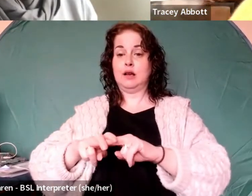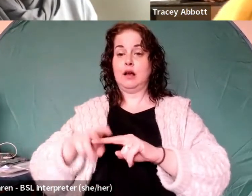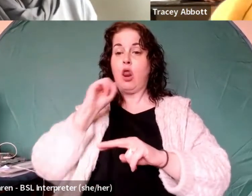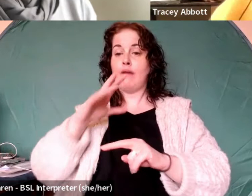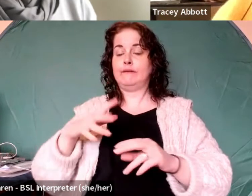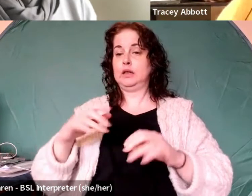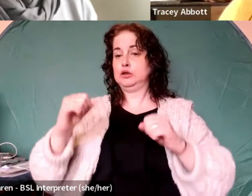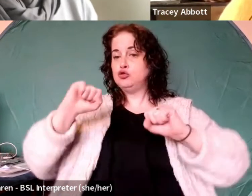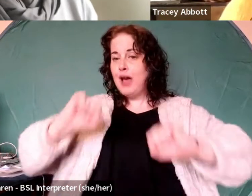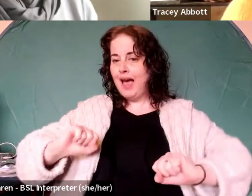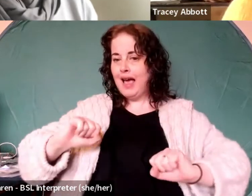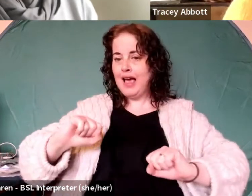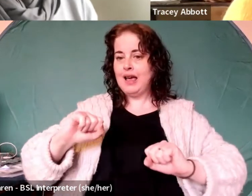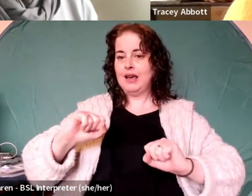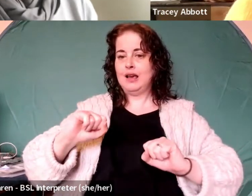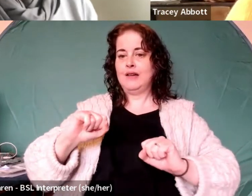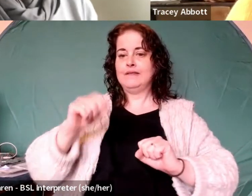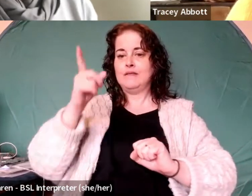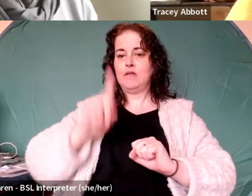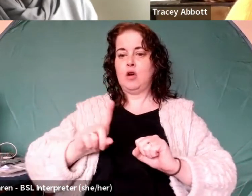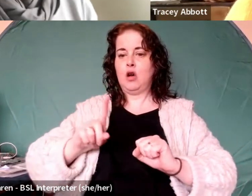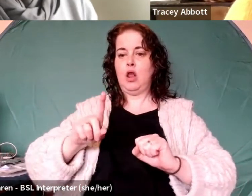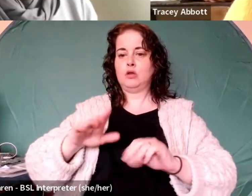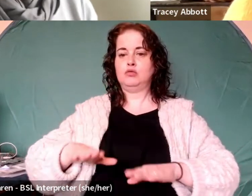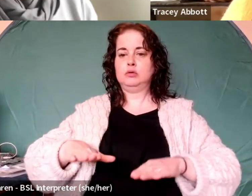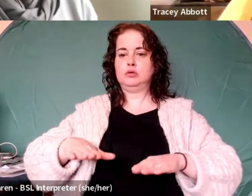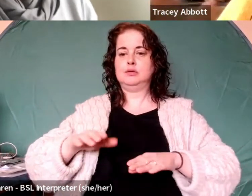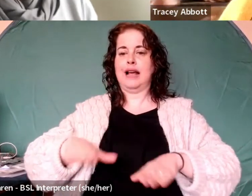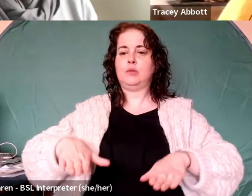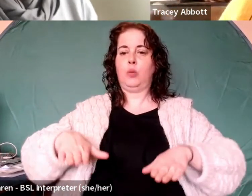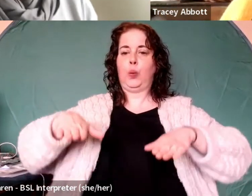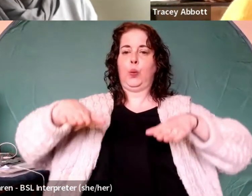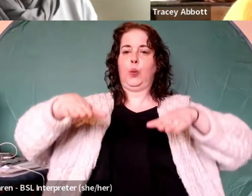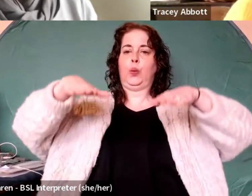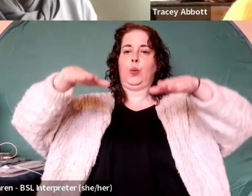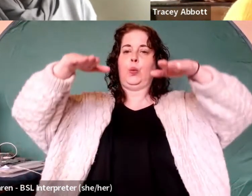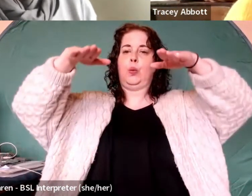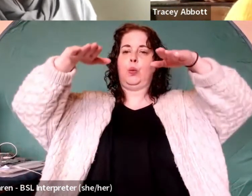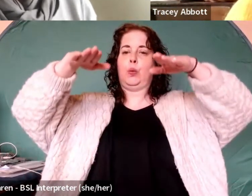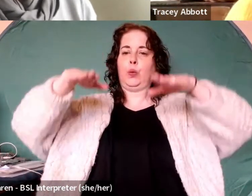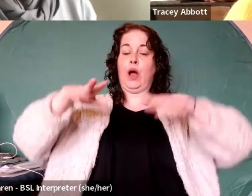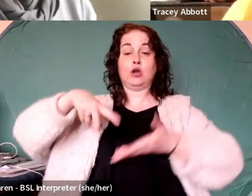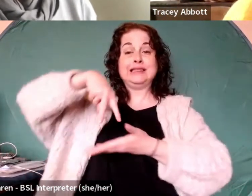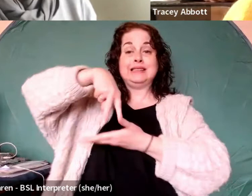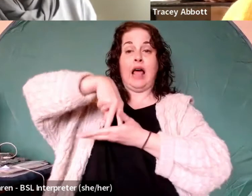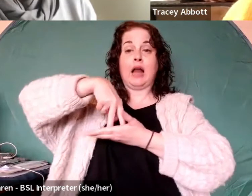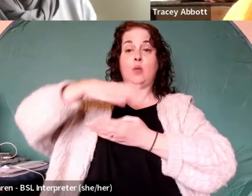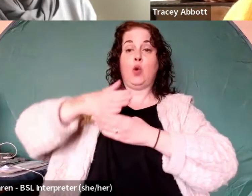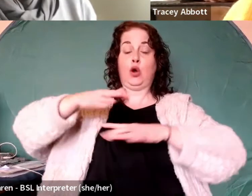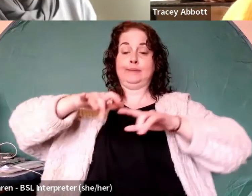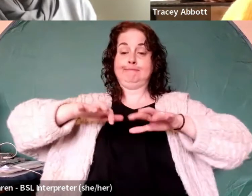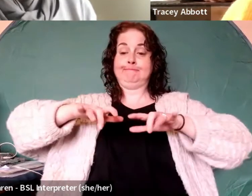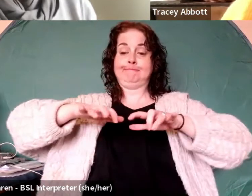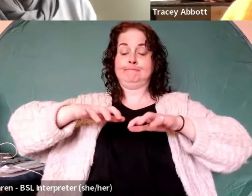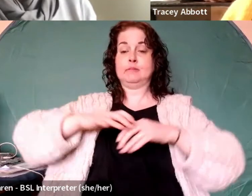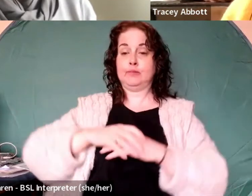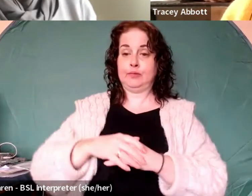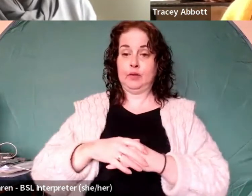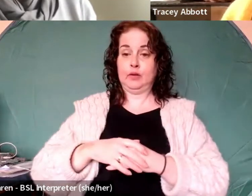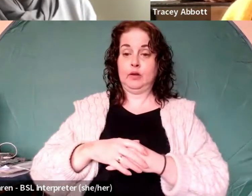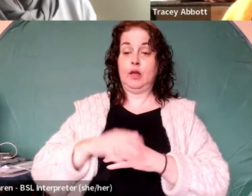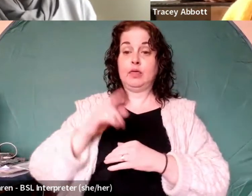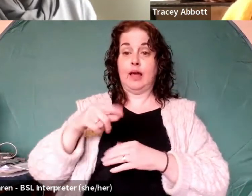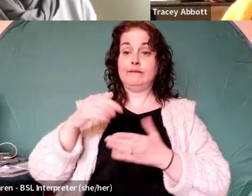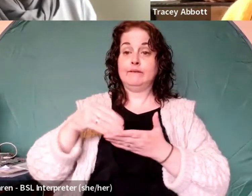ergonomic chair, I've even got an electric riser desk. So if I want to stand up rather than sit down all day, I can stand and work. And that was